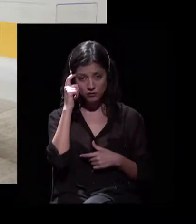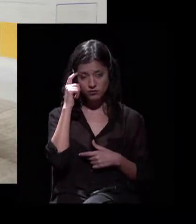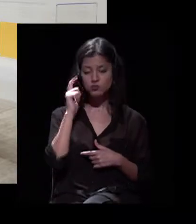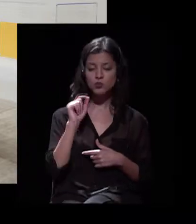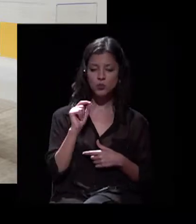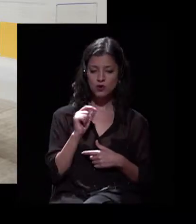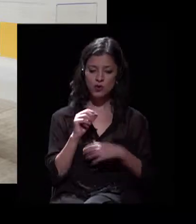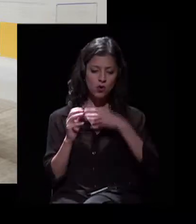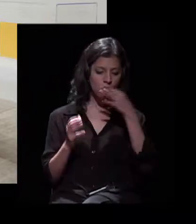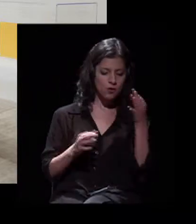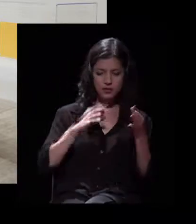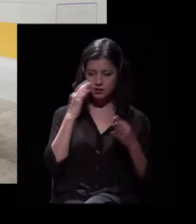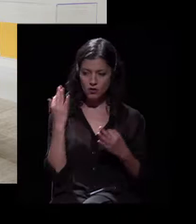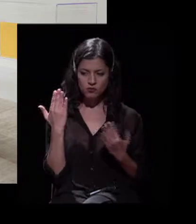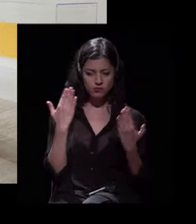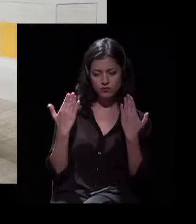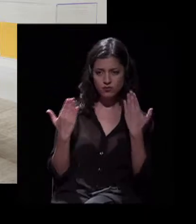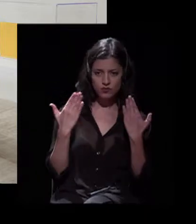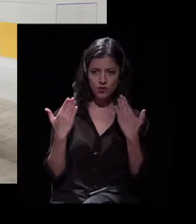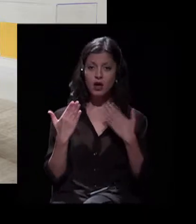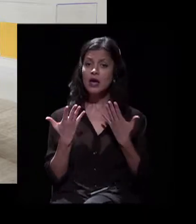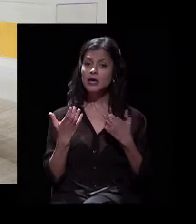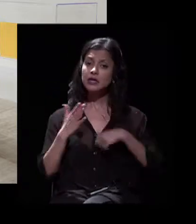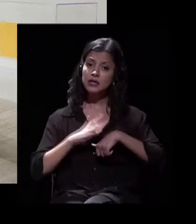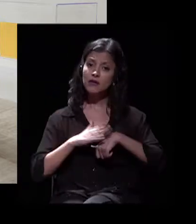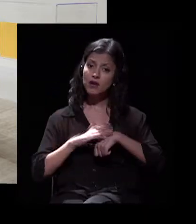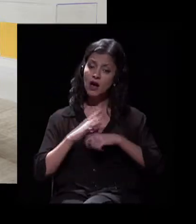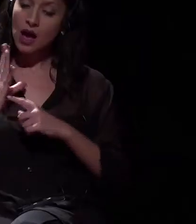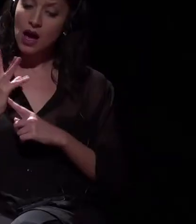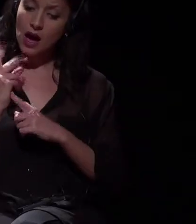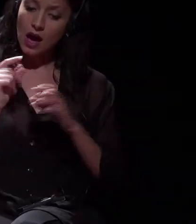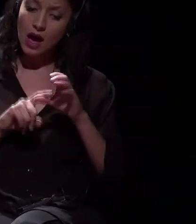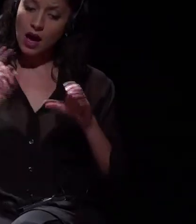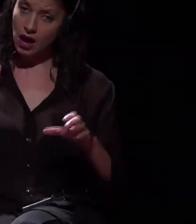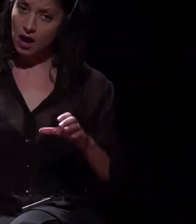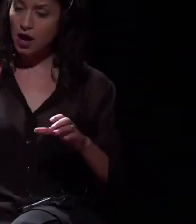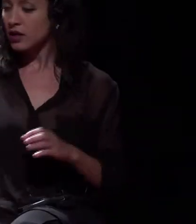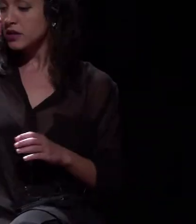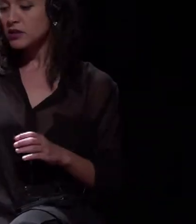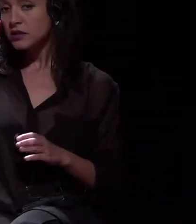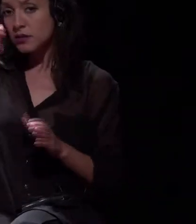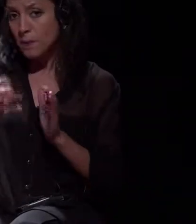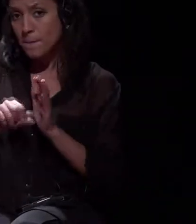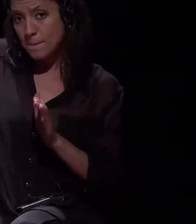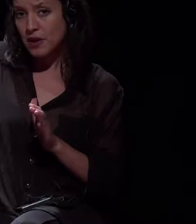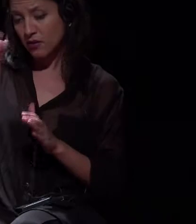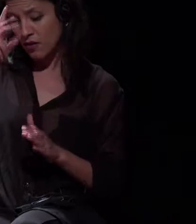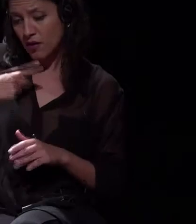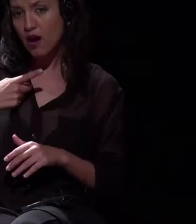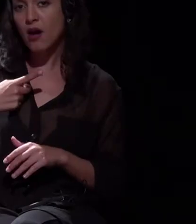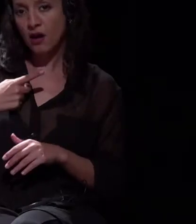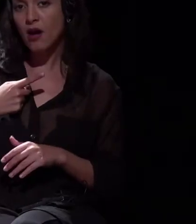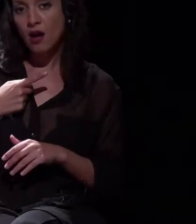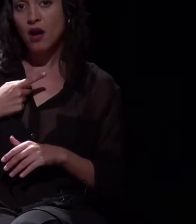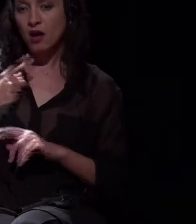to produce experimental, autonomous, and autochthonous forms of art that radically broke with tradition. The modern, for